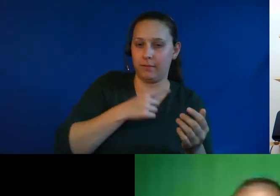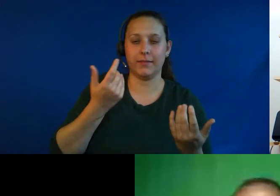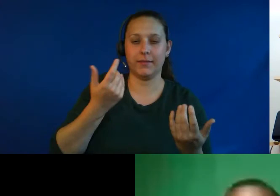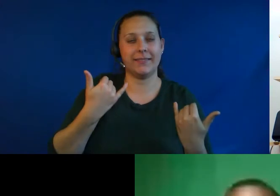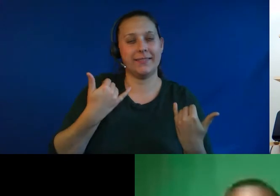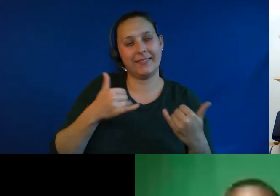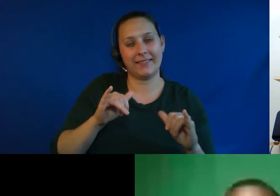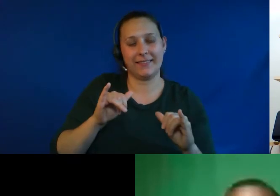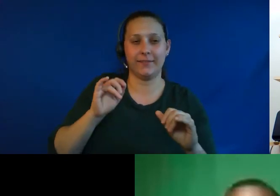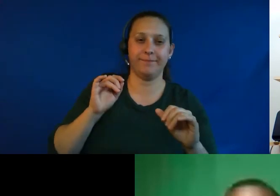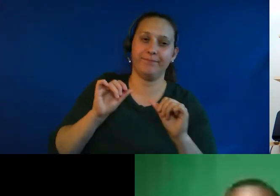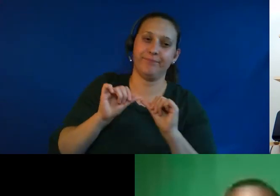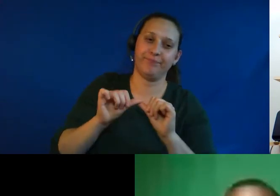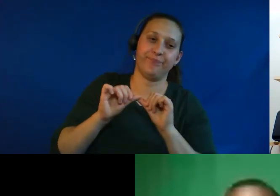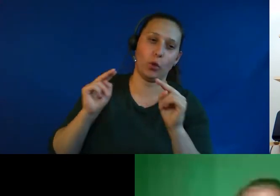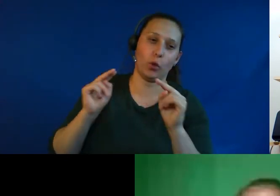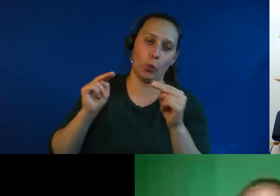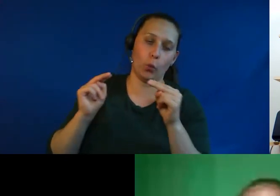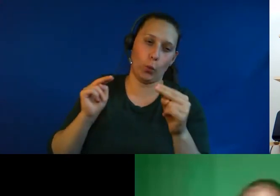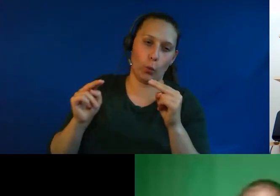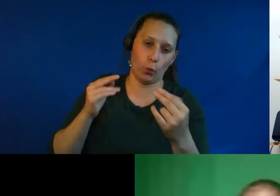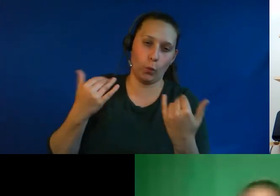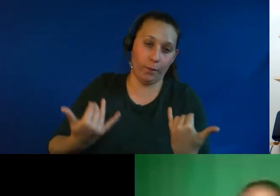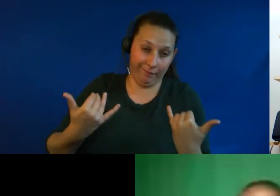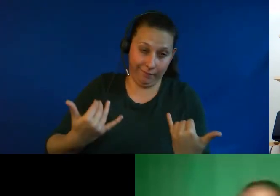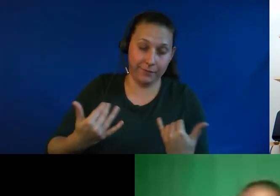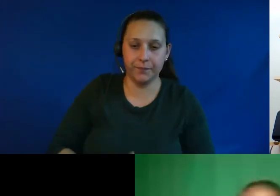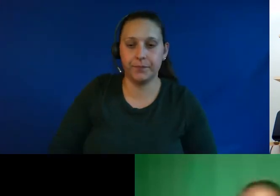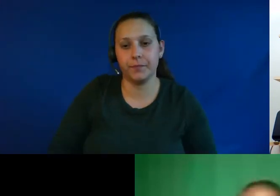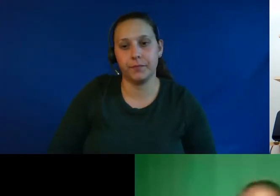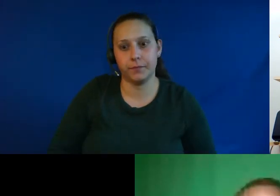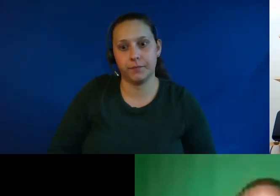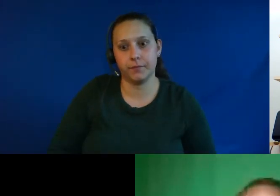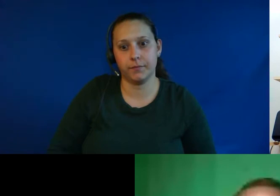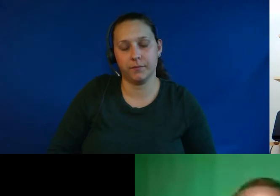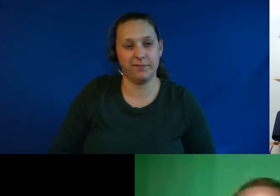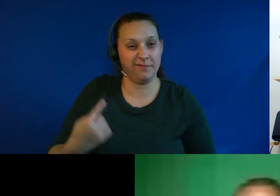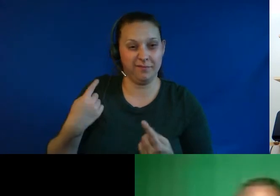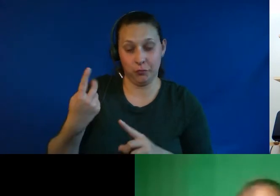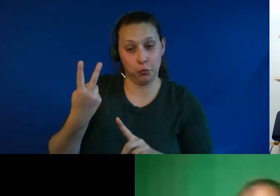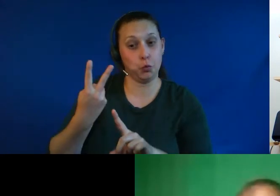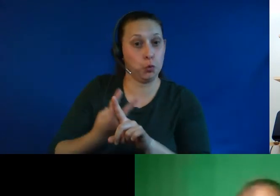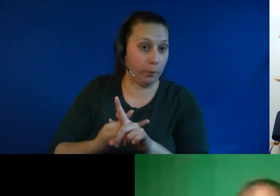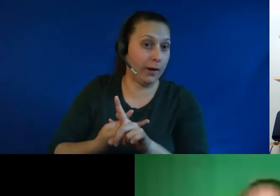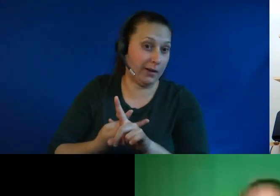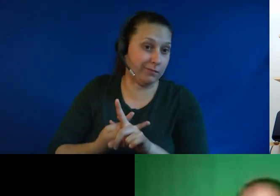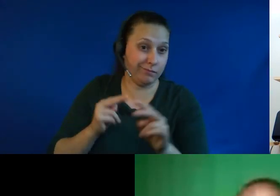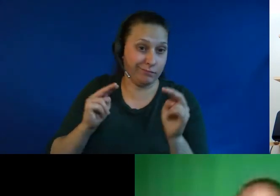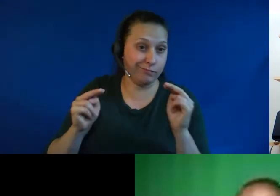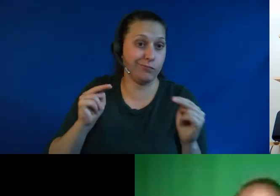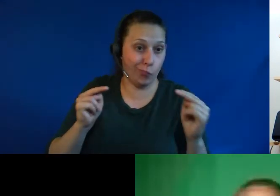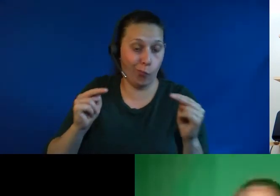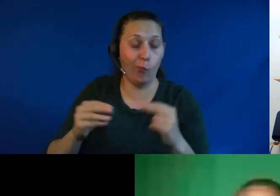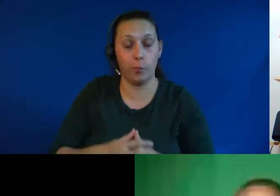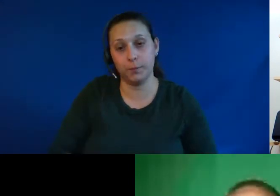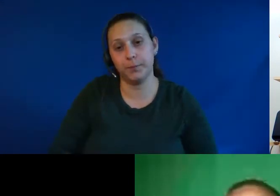ongoing negotiation situation. It's been going through 2 months now and working through